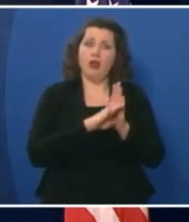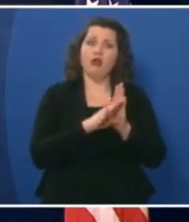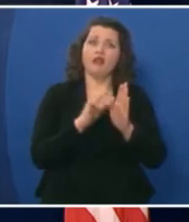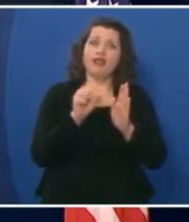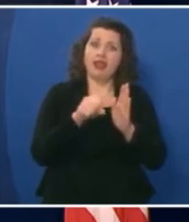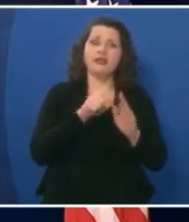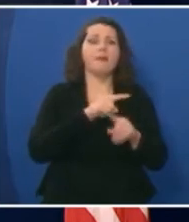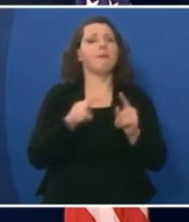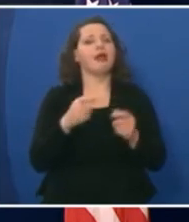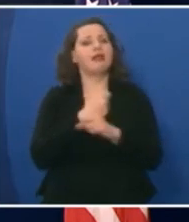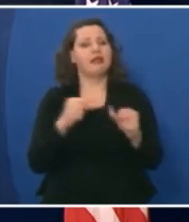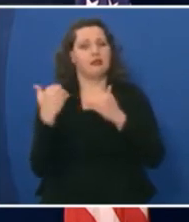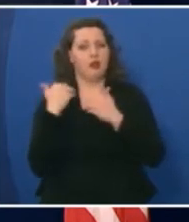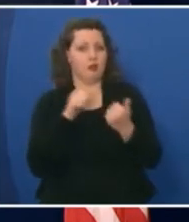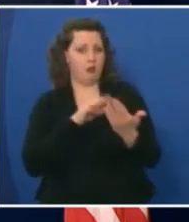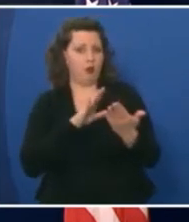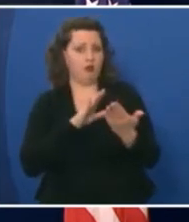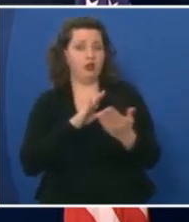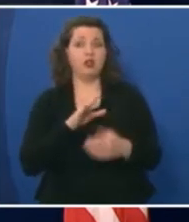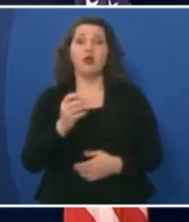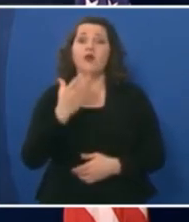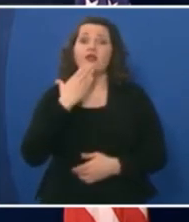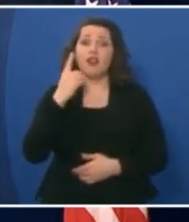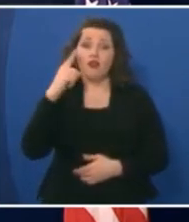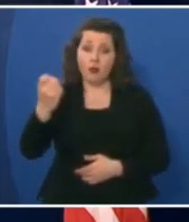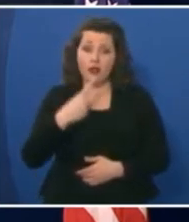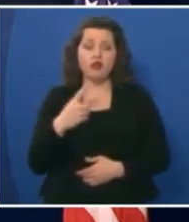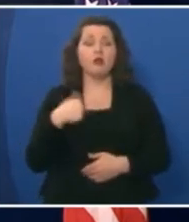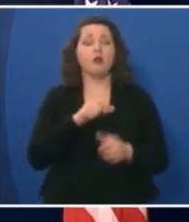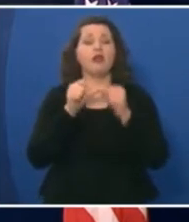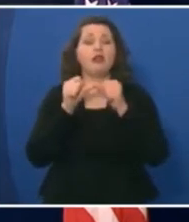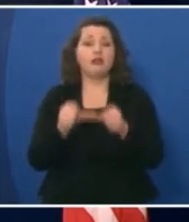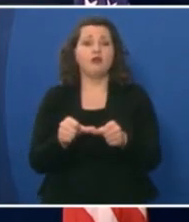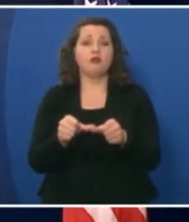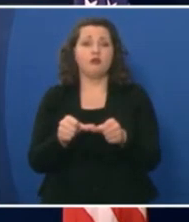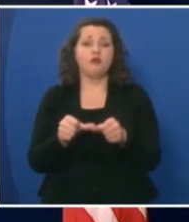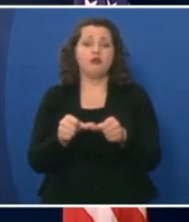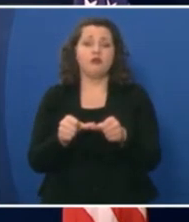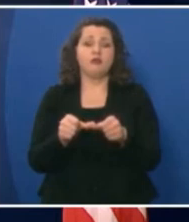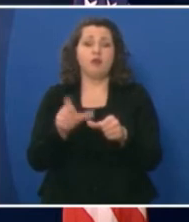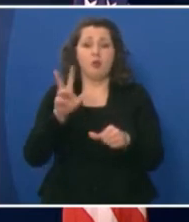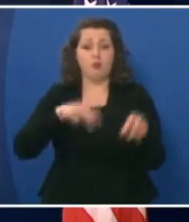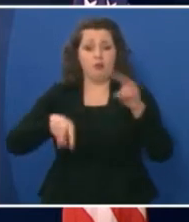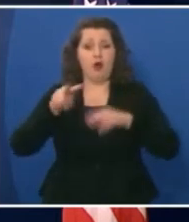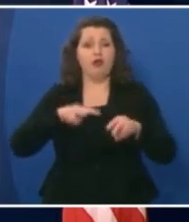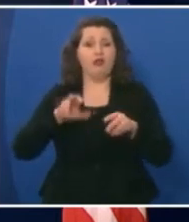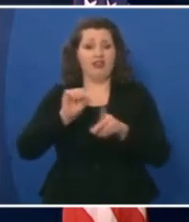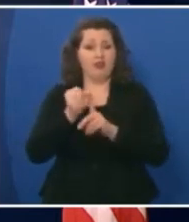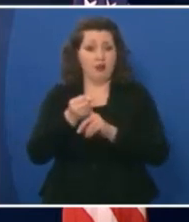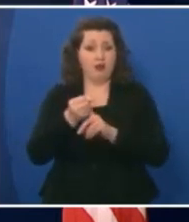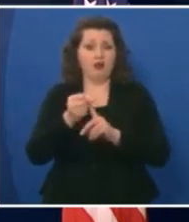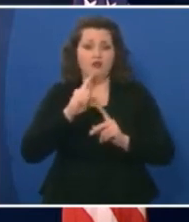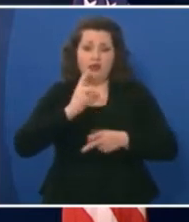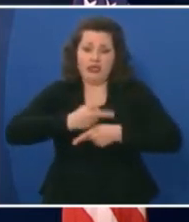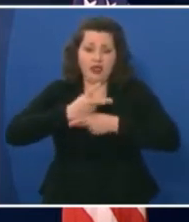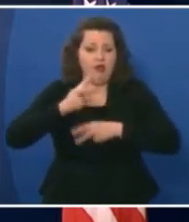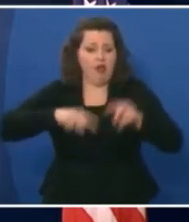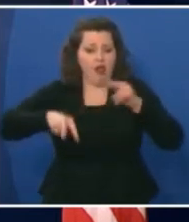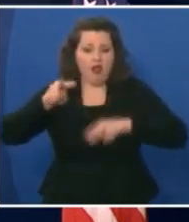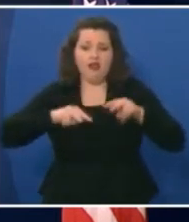in a safe and responsible way. So thank you for the question. We're going to continue to monitor this very carefully. And again, I